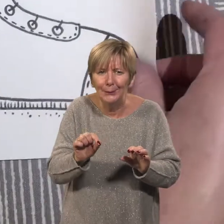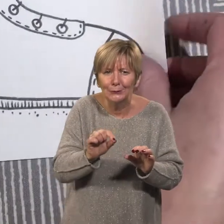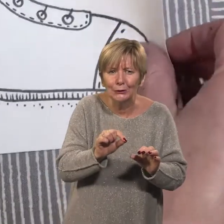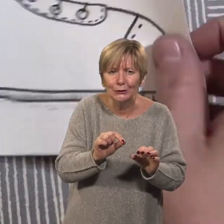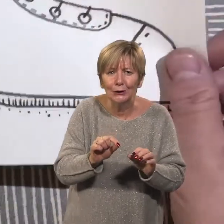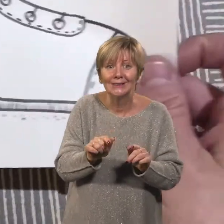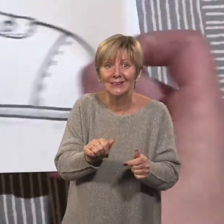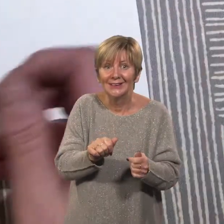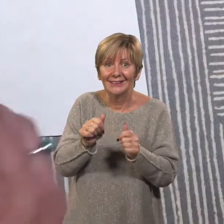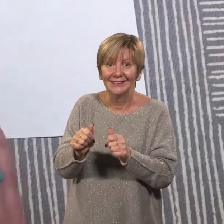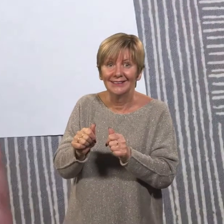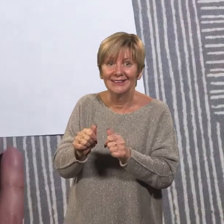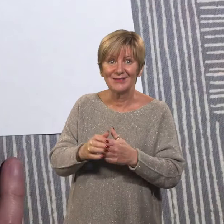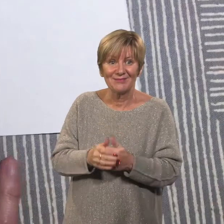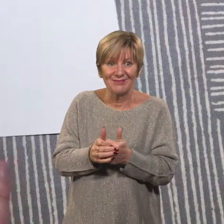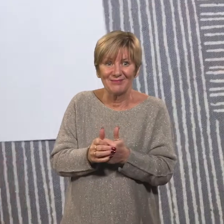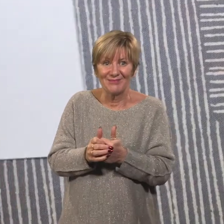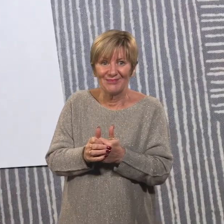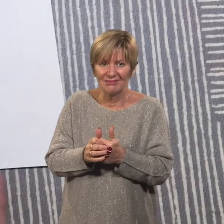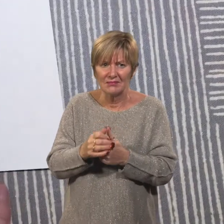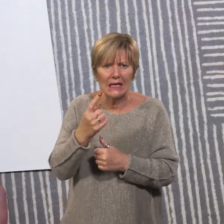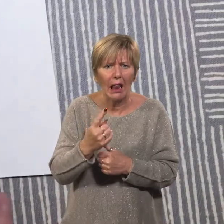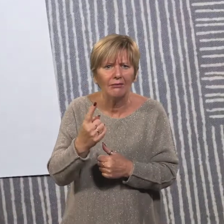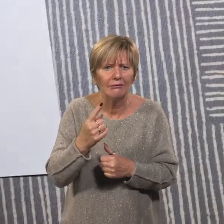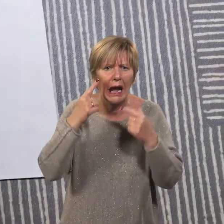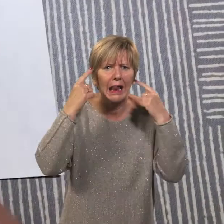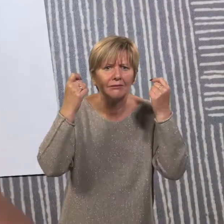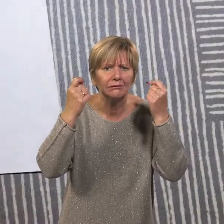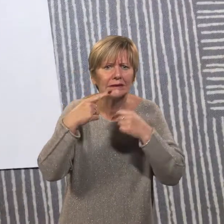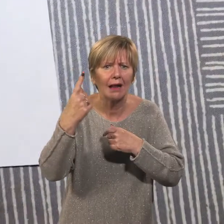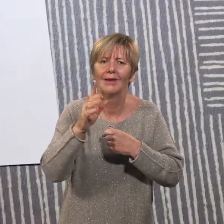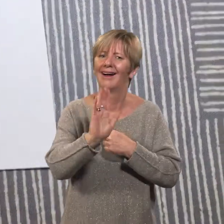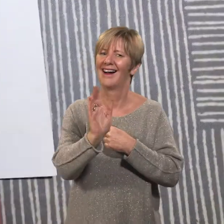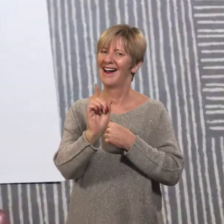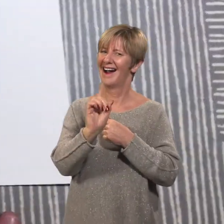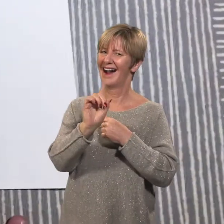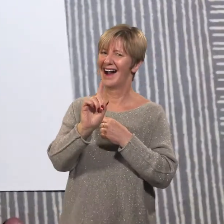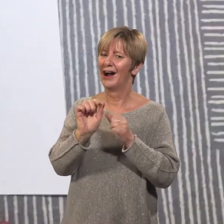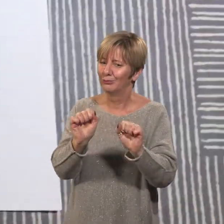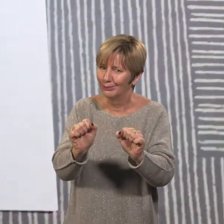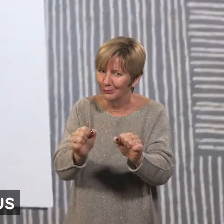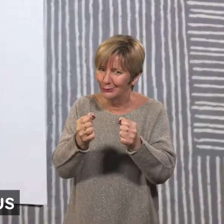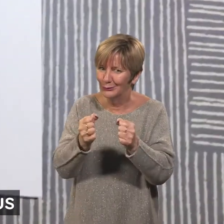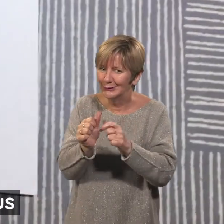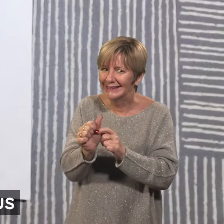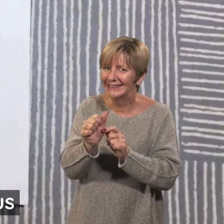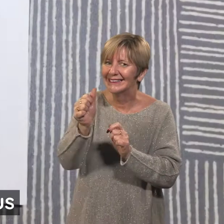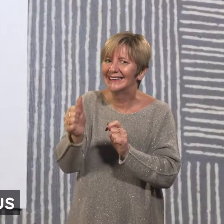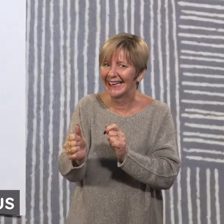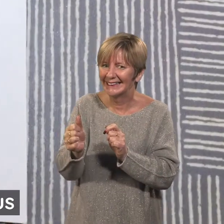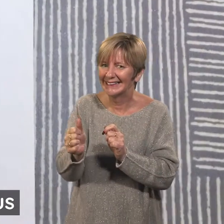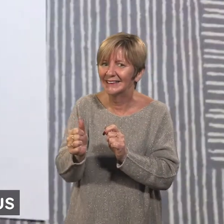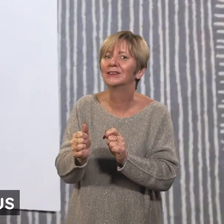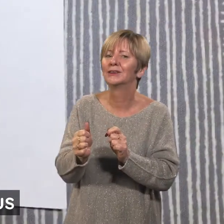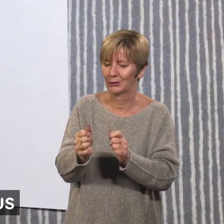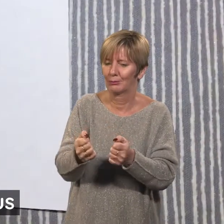air. But this elf, he's not on his own. He stood next to the boot that he'd made all night. And